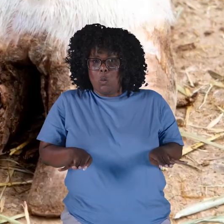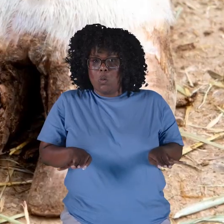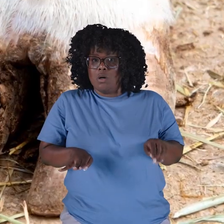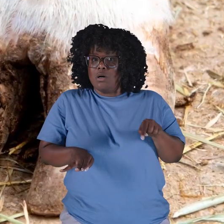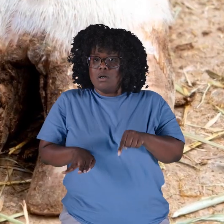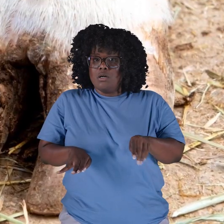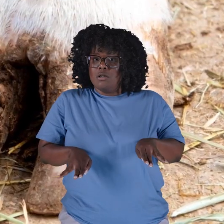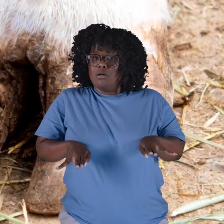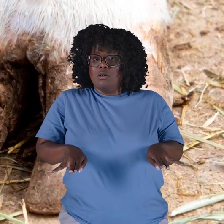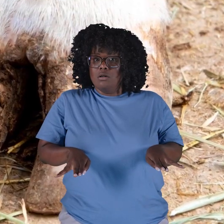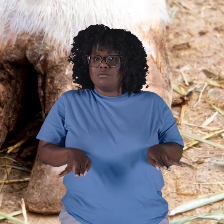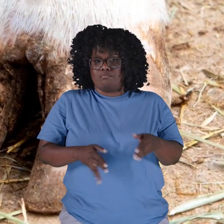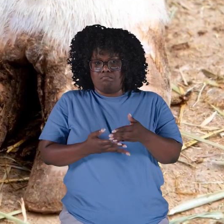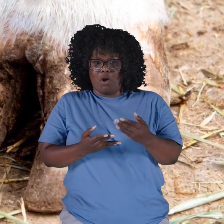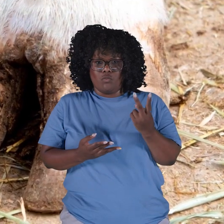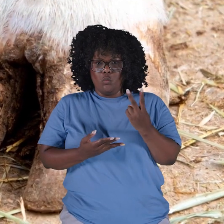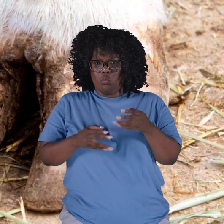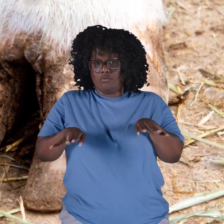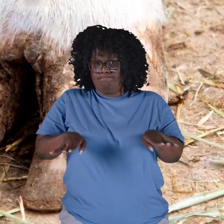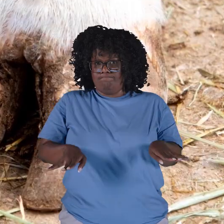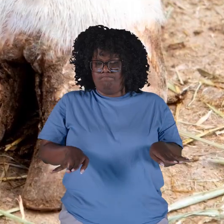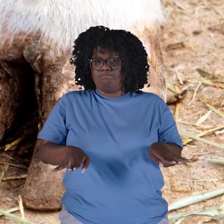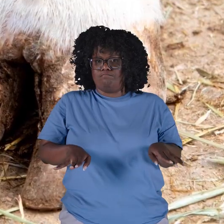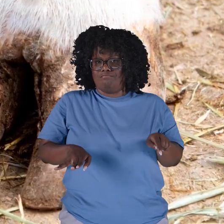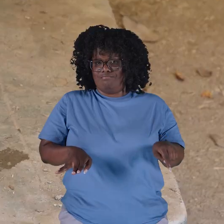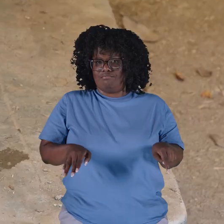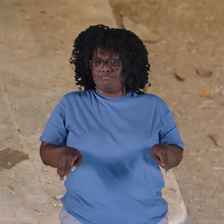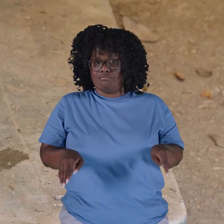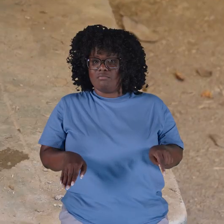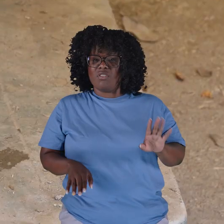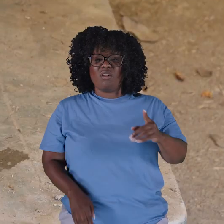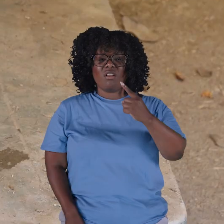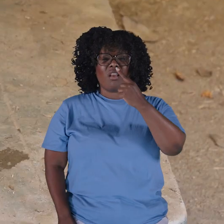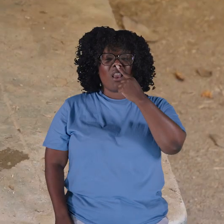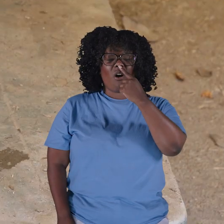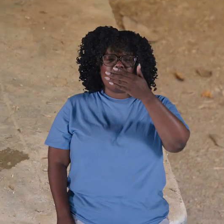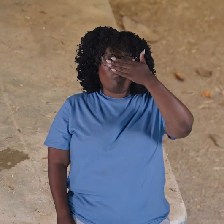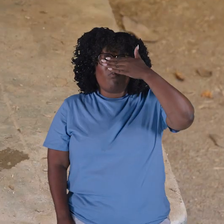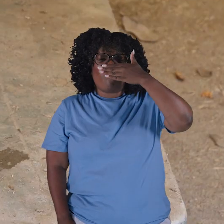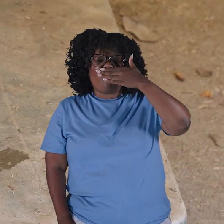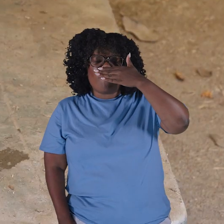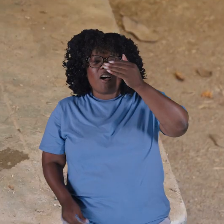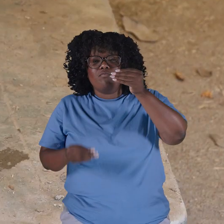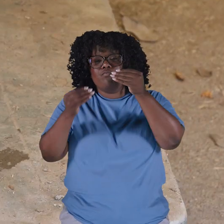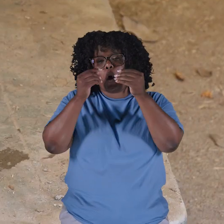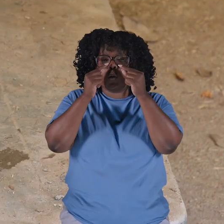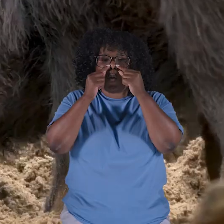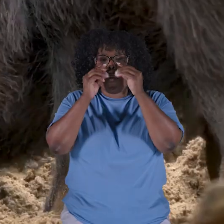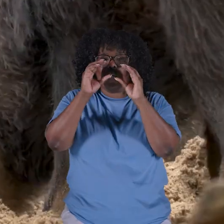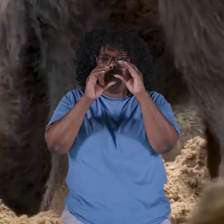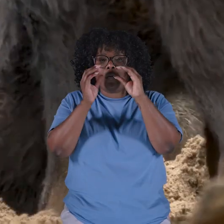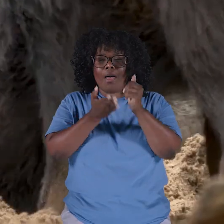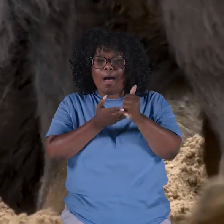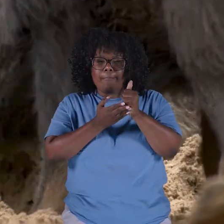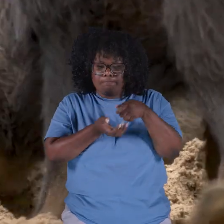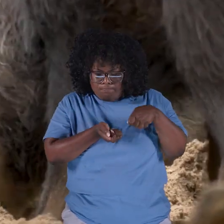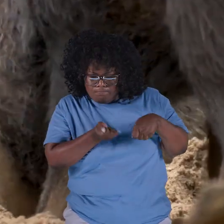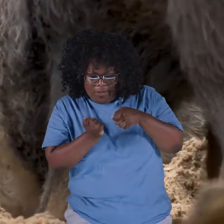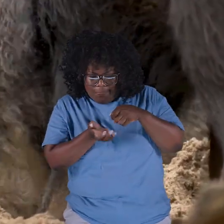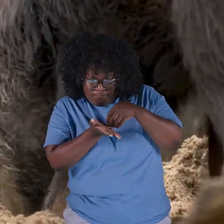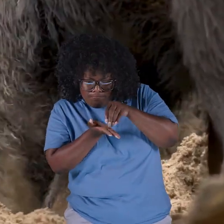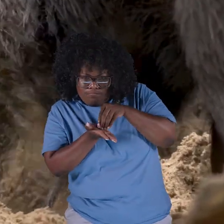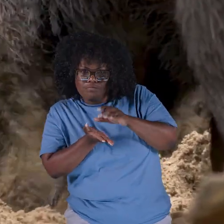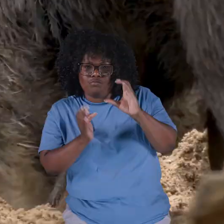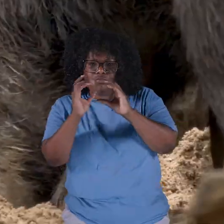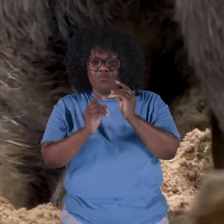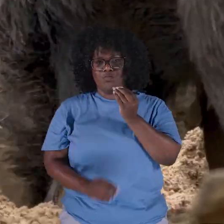meaning their hooves are split into two parts. Their snouts are flat and flexible, which helps them dig in